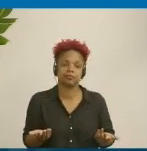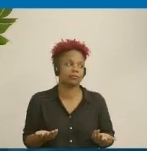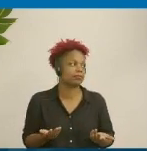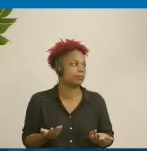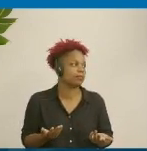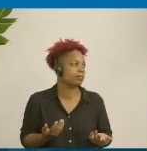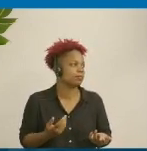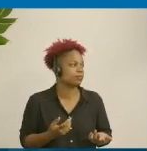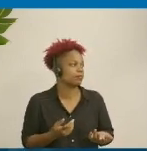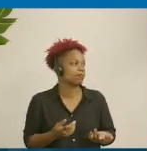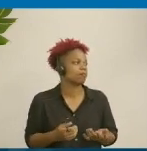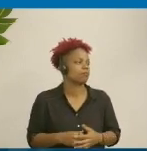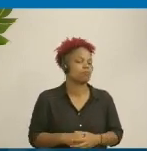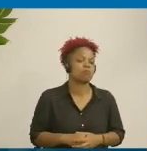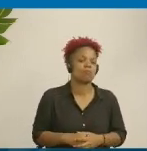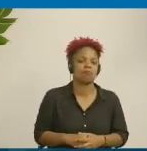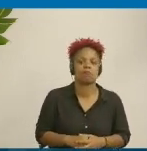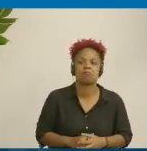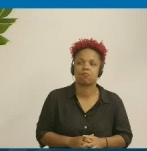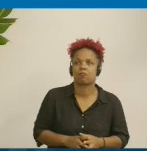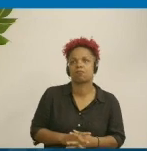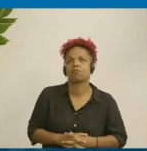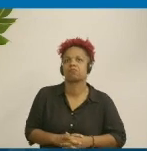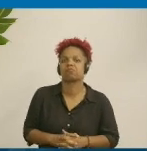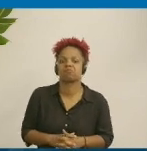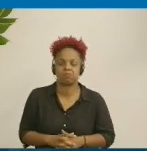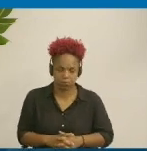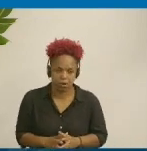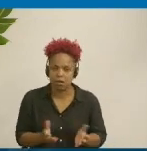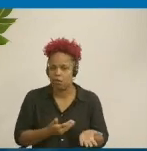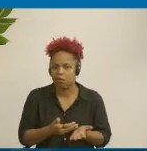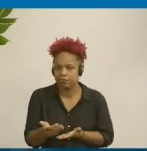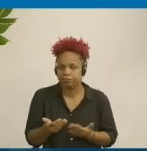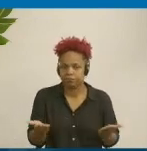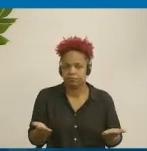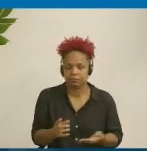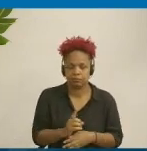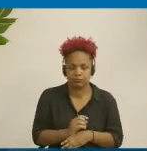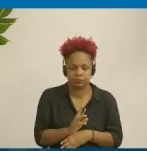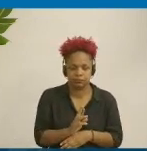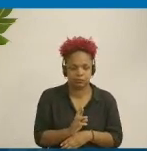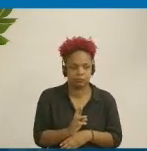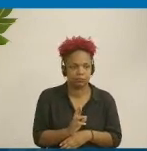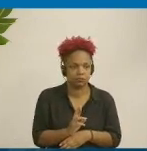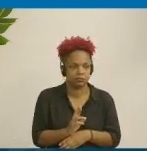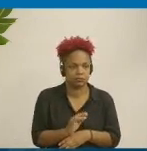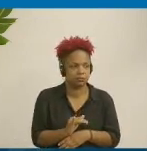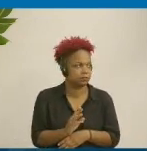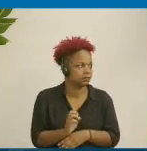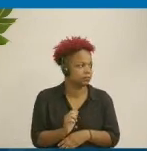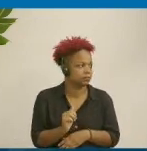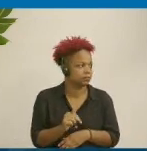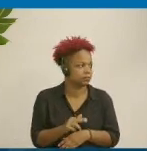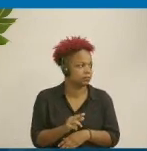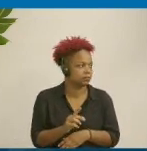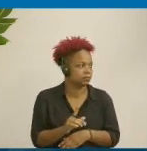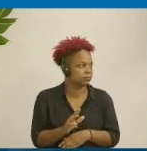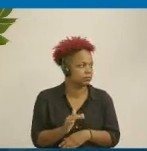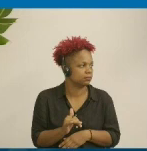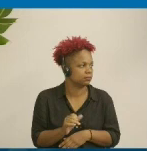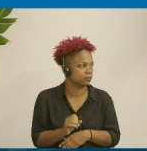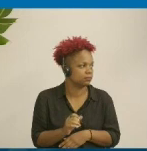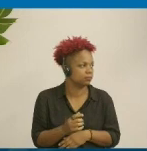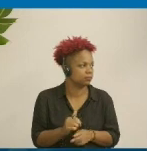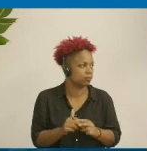this after Dr. Gianluca, because I think I could start with a question, like, once we have the vaccines, how can